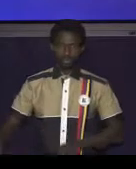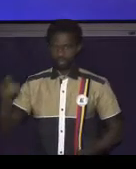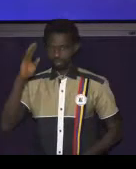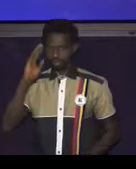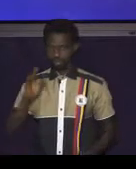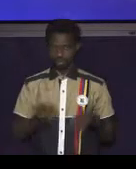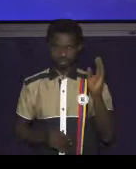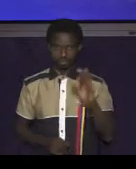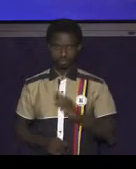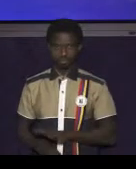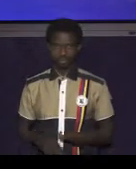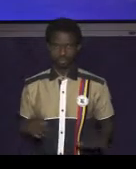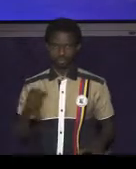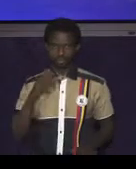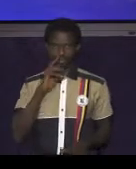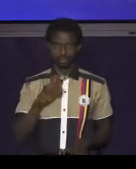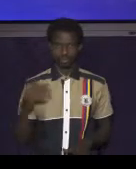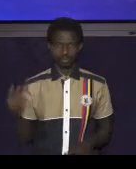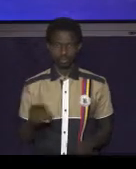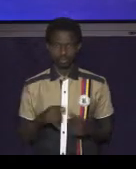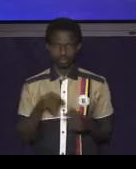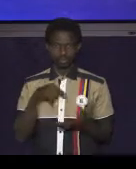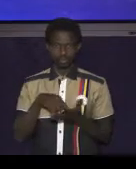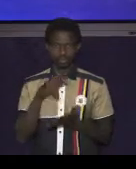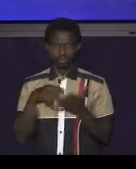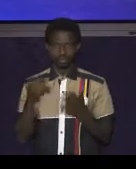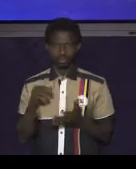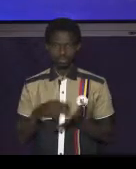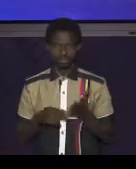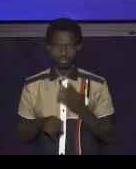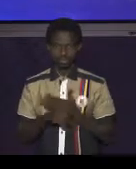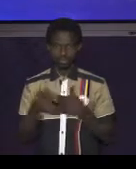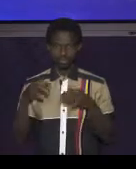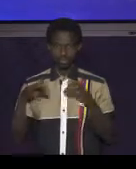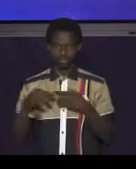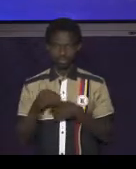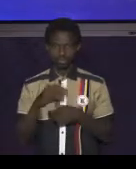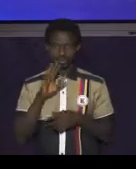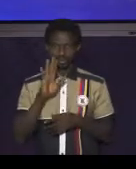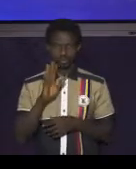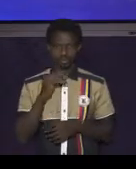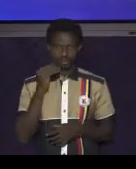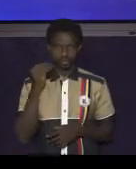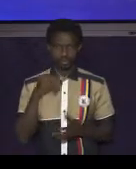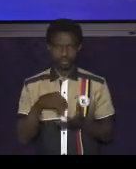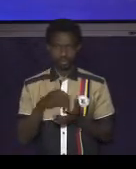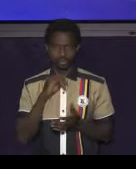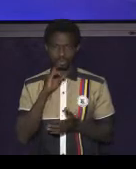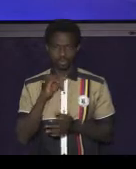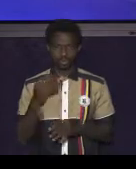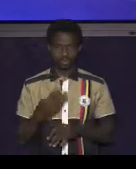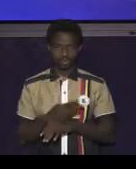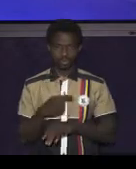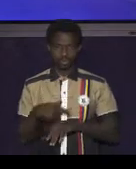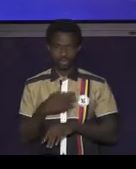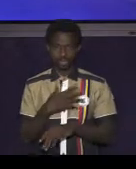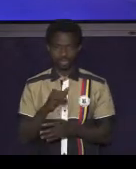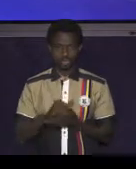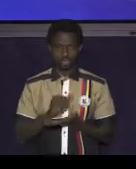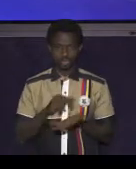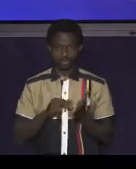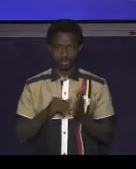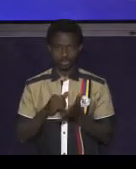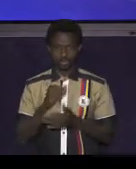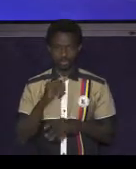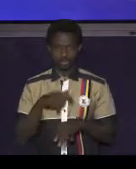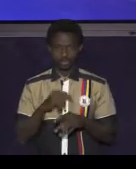Hello children, you are welcome to this segment of the program, The Classroom in Your Home. It is mathematics time, and that means it is time